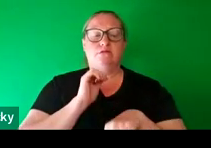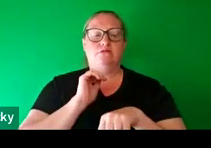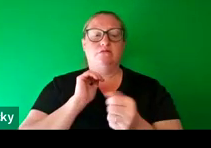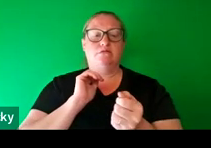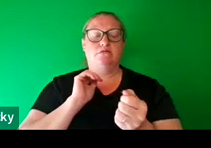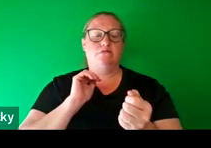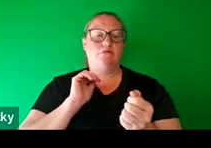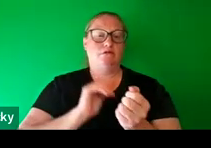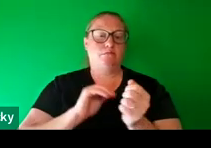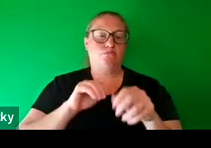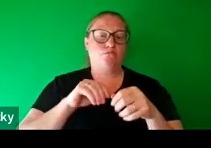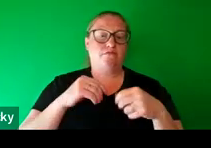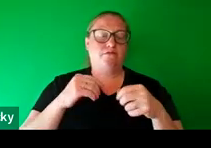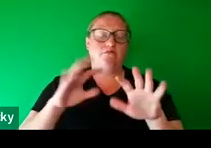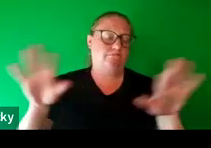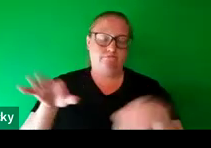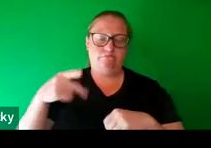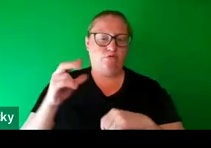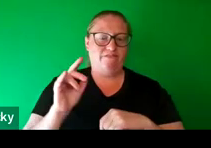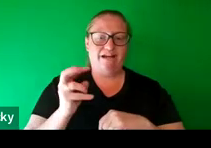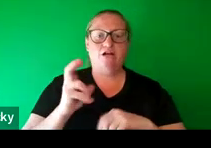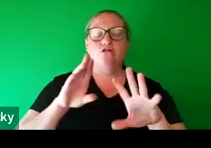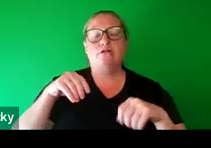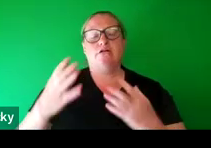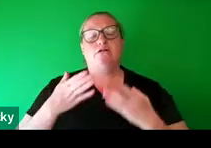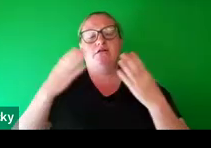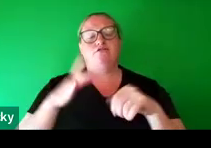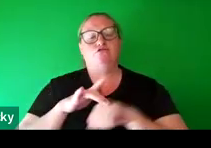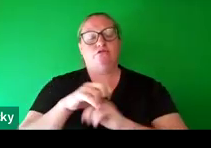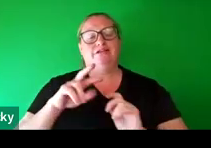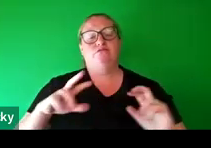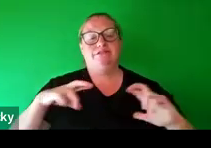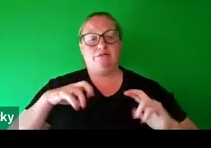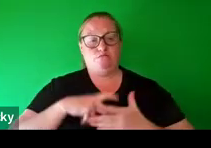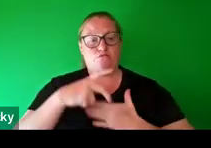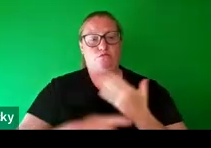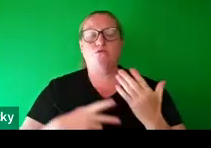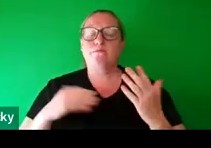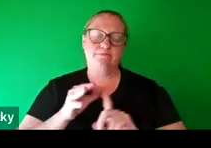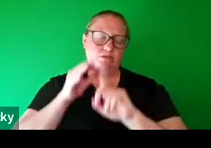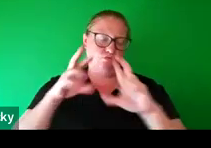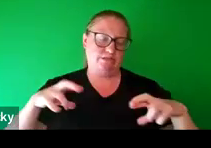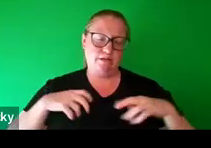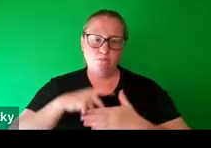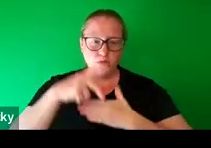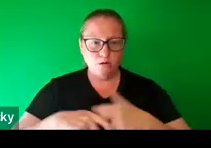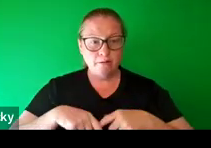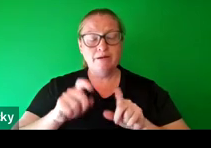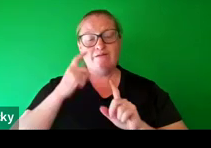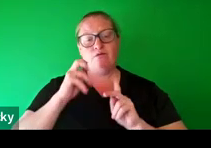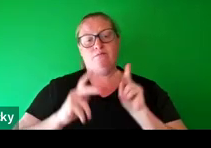programs. This is called a special early retirement program. But it really is for people who have reached retirement